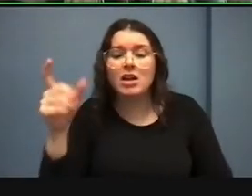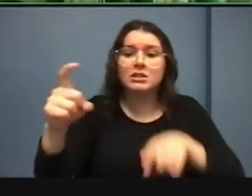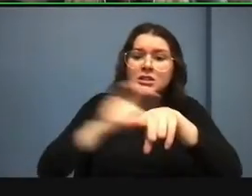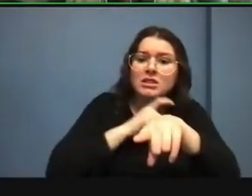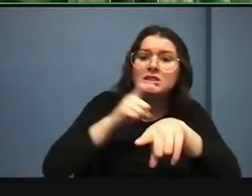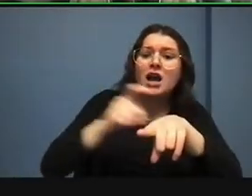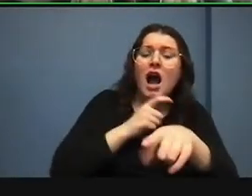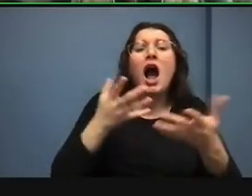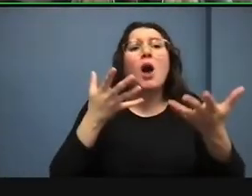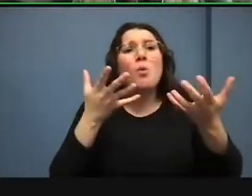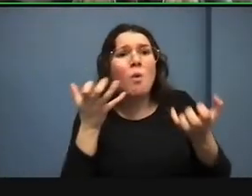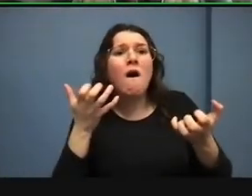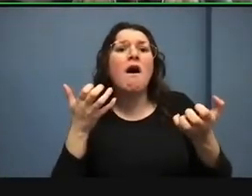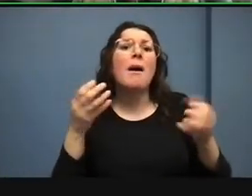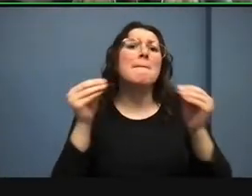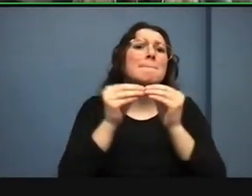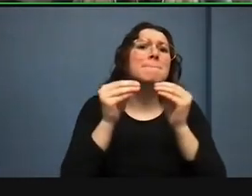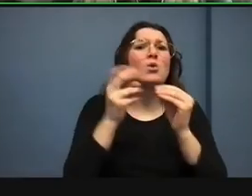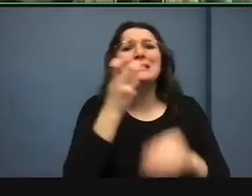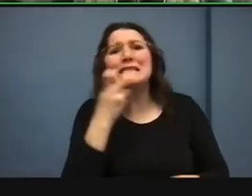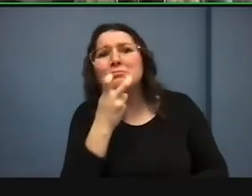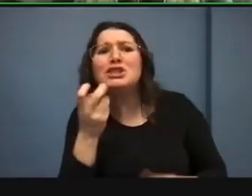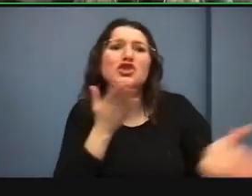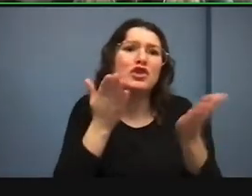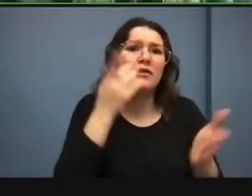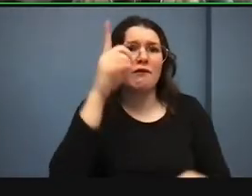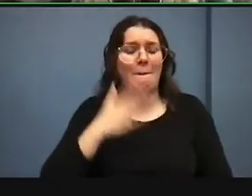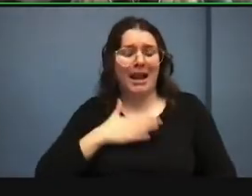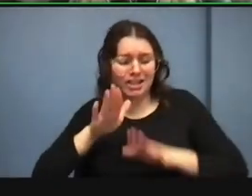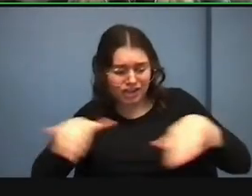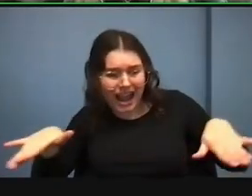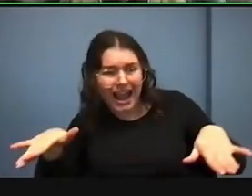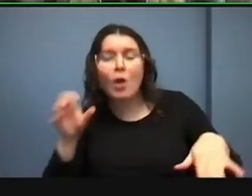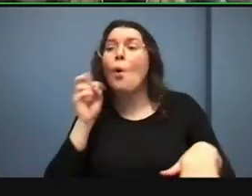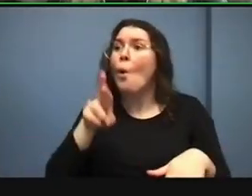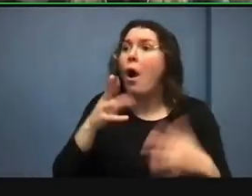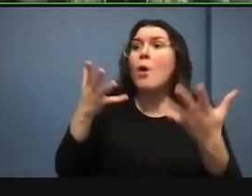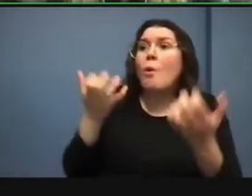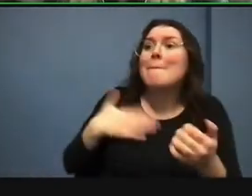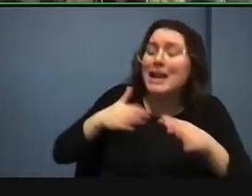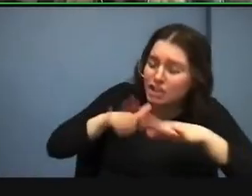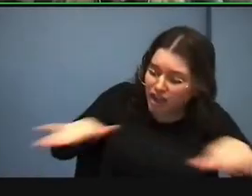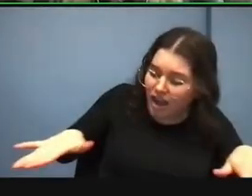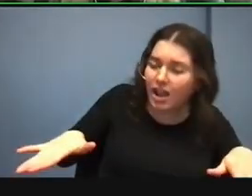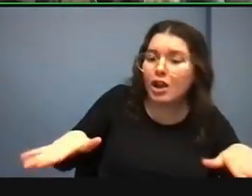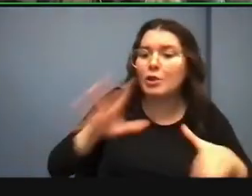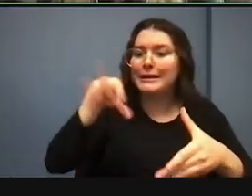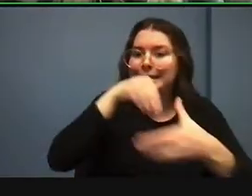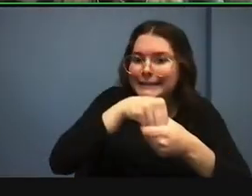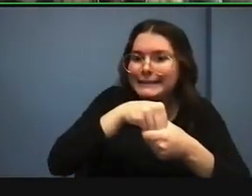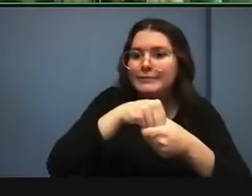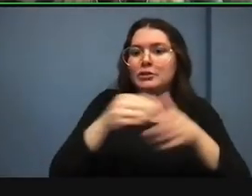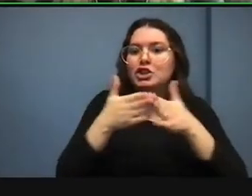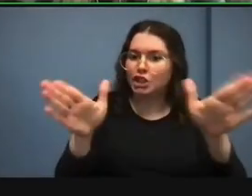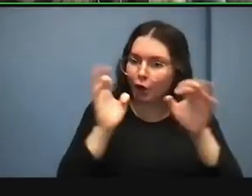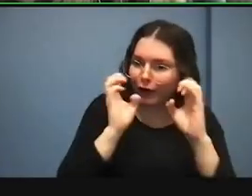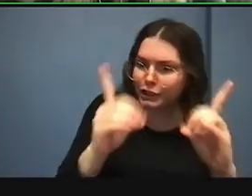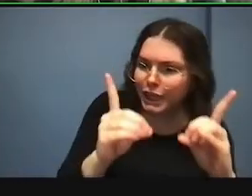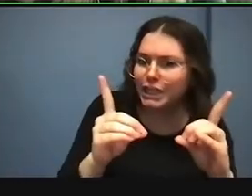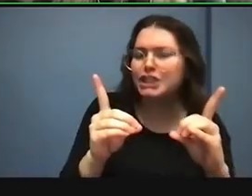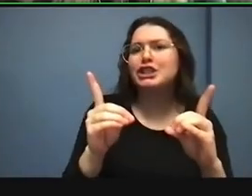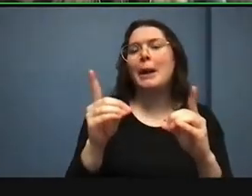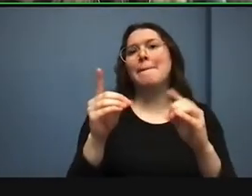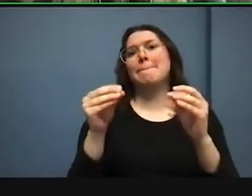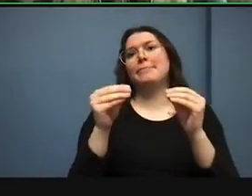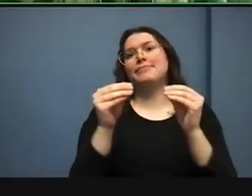well, I want to get more speech services for my child, or I want my child to be in general education more